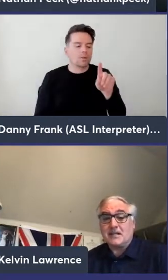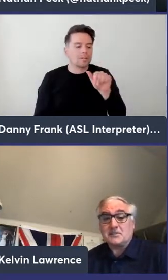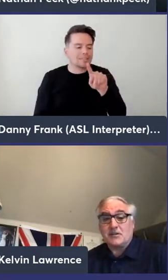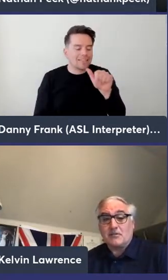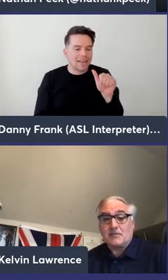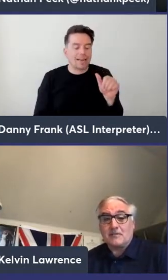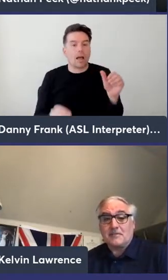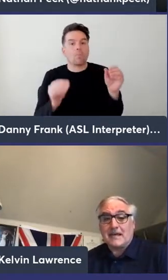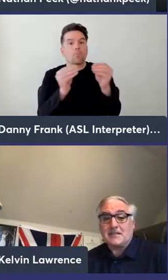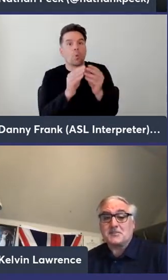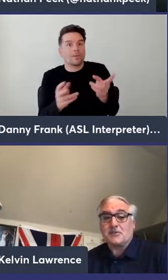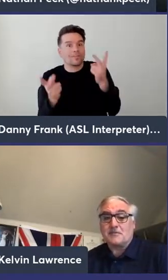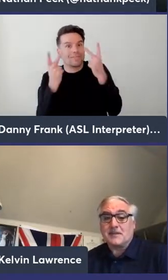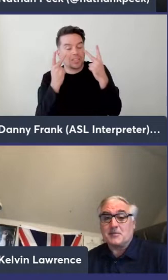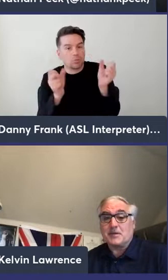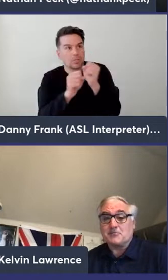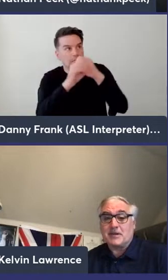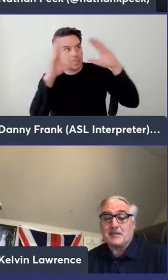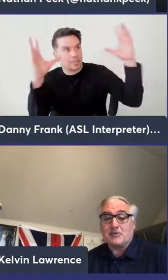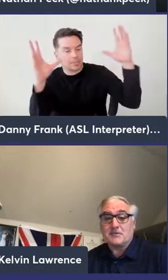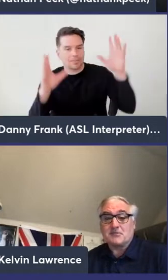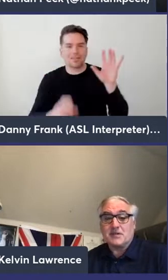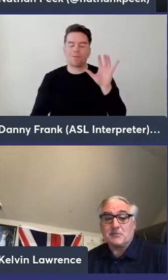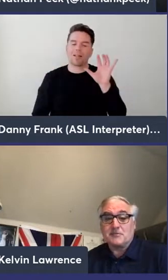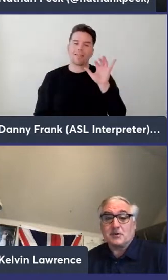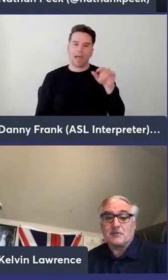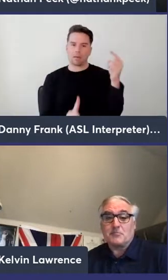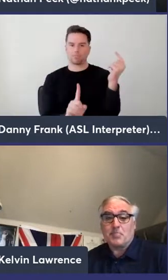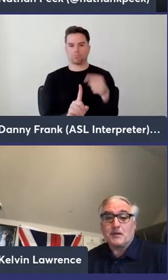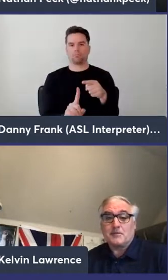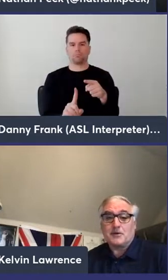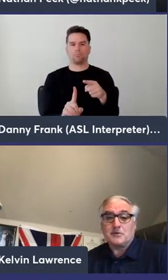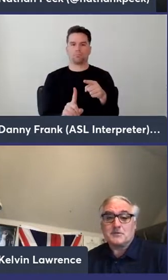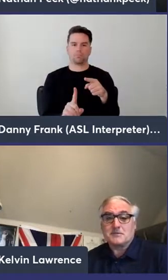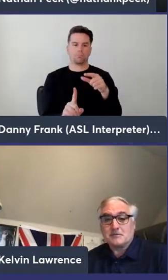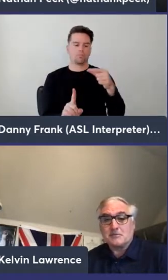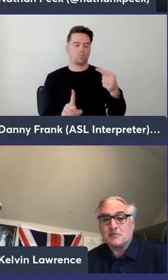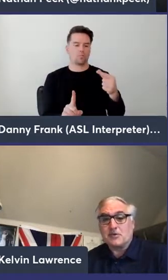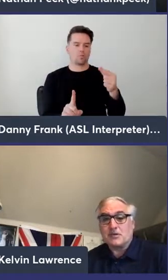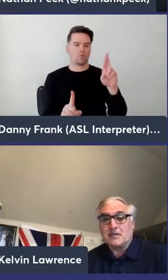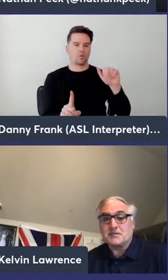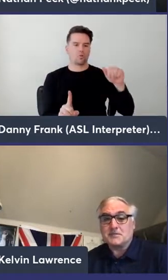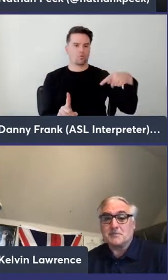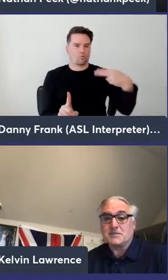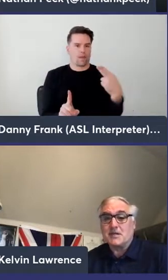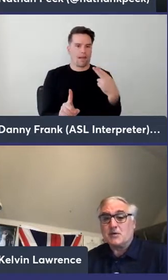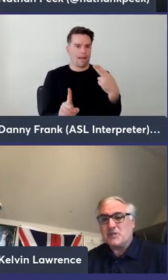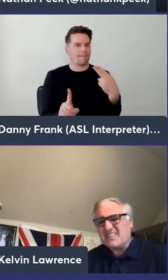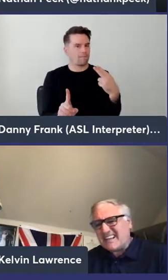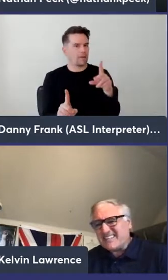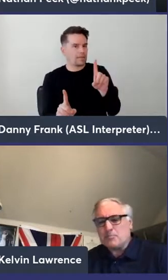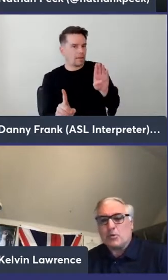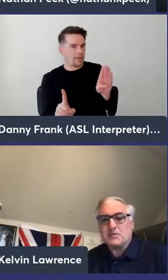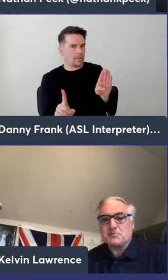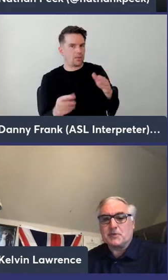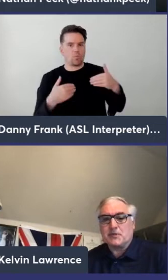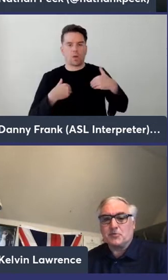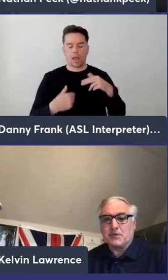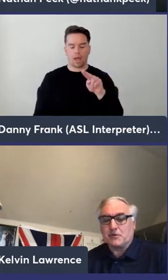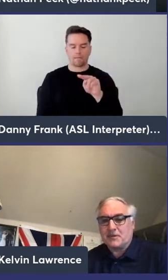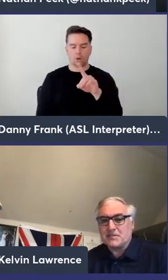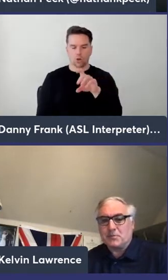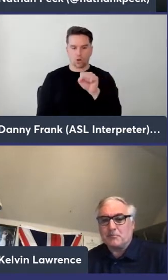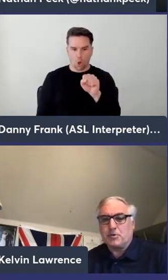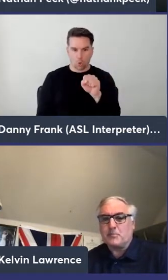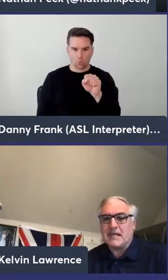in a nutshell, that is a graph database right there on the screen. We've got nodes. We've got relationships. We didn't add any properties, but we could.